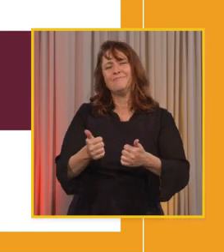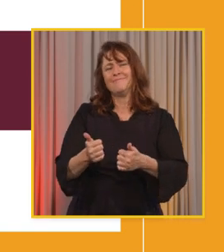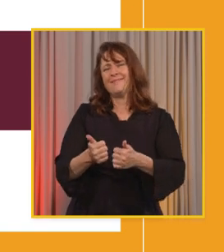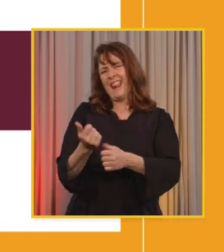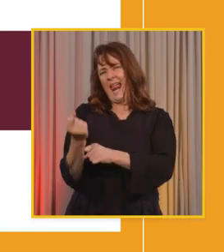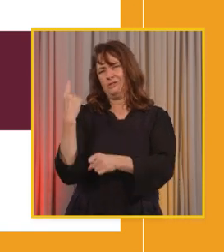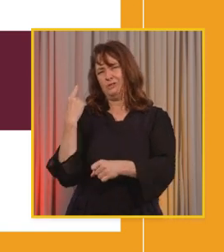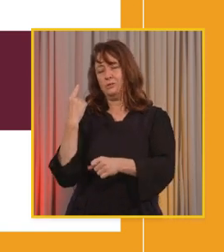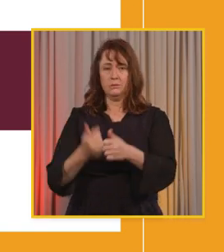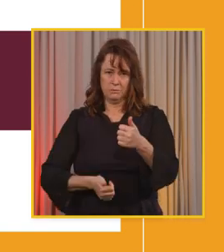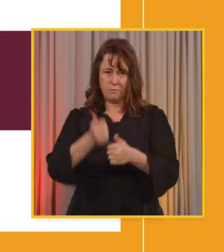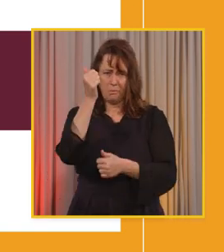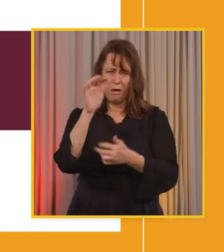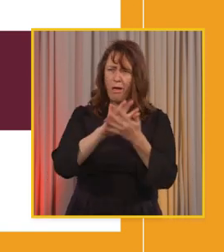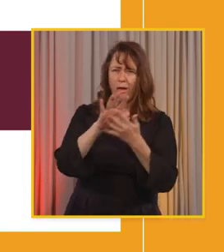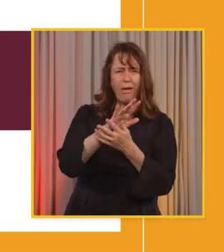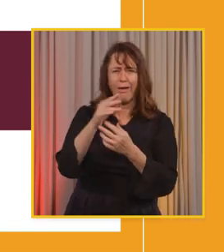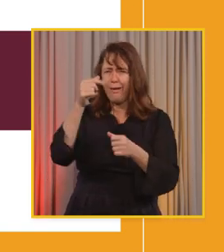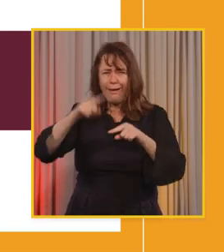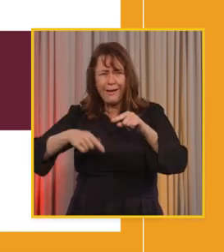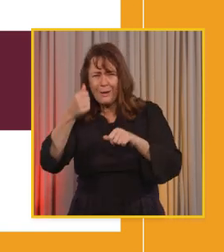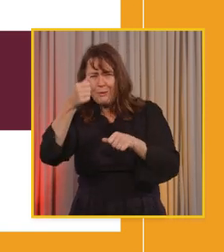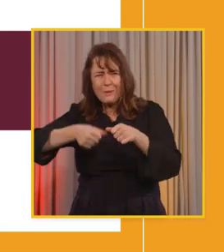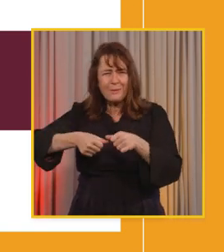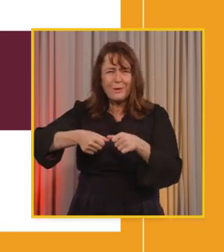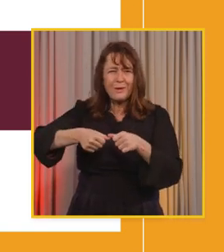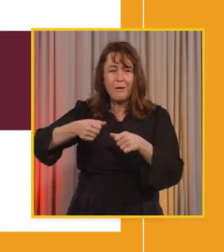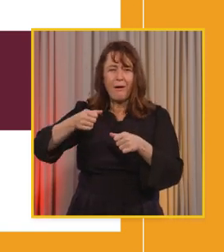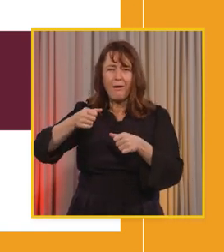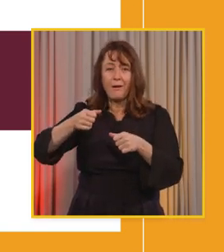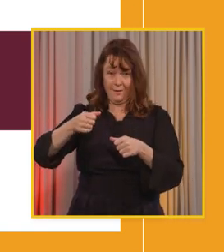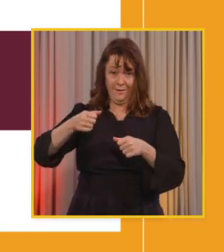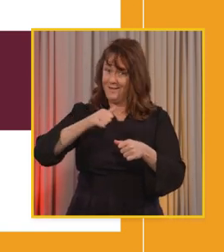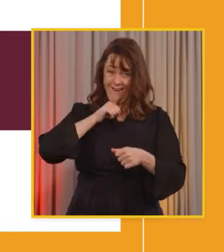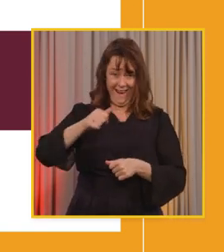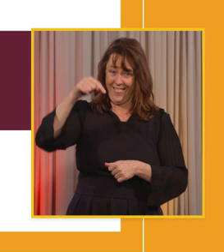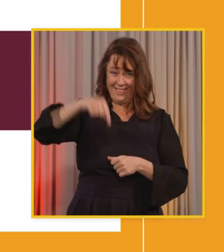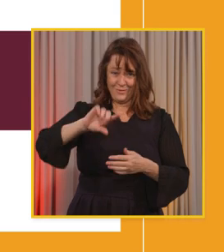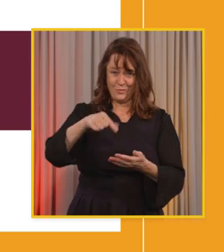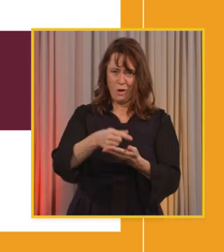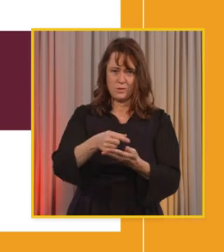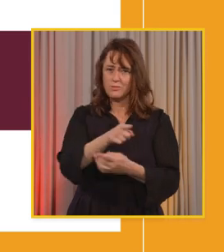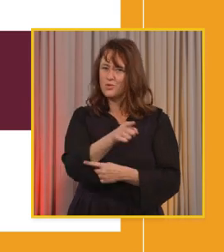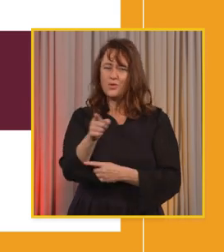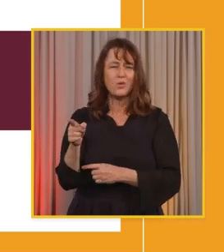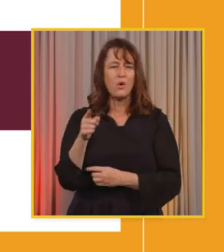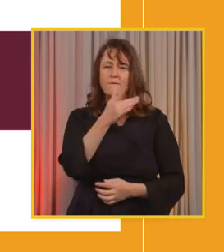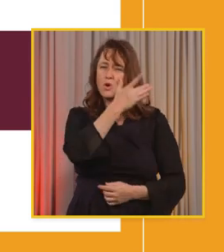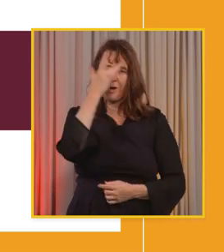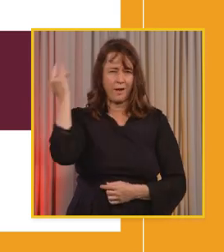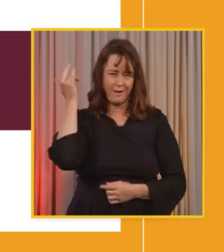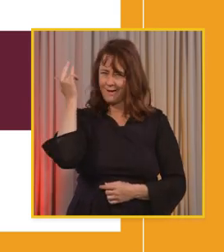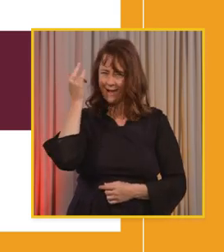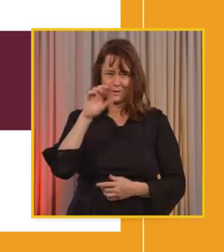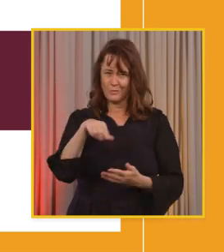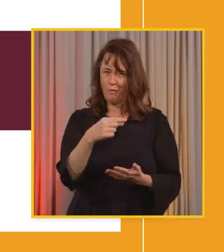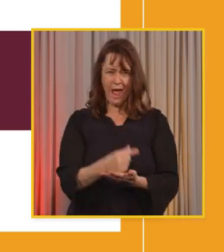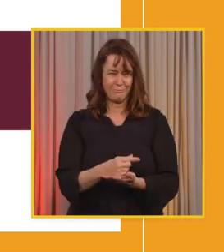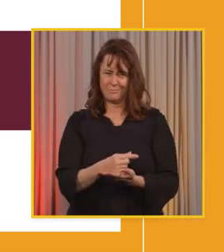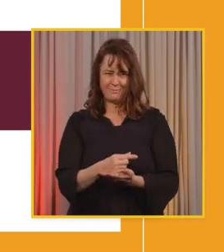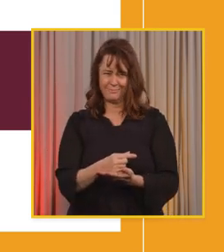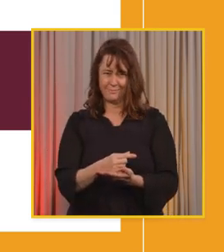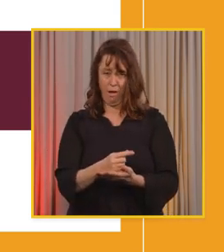graduations fade into memory very quickly. Not this one. You will never forget this graduation. In